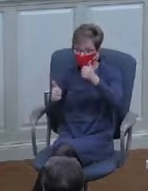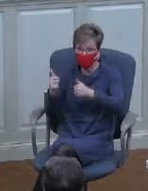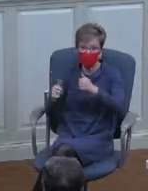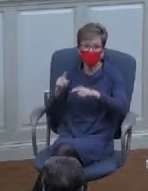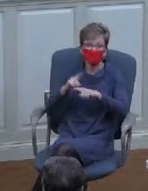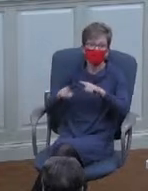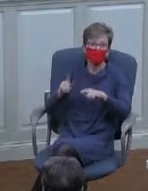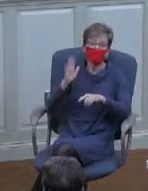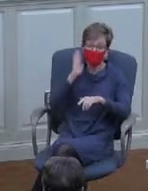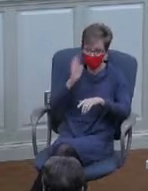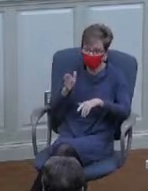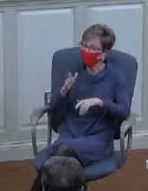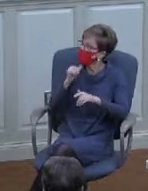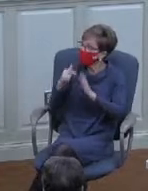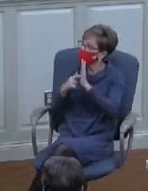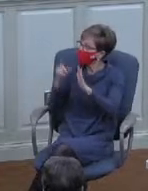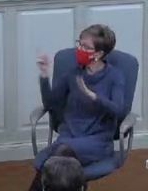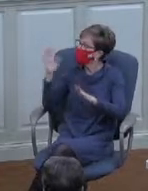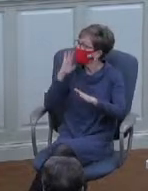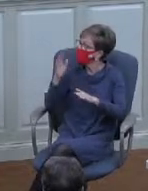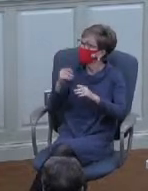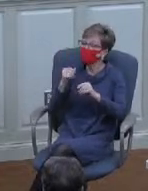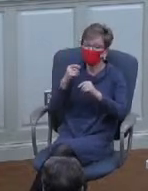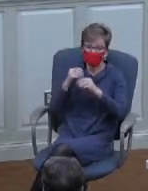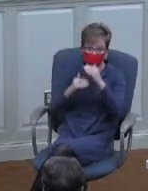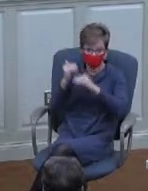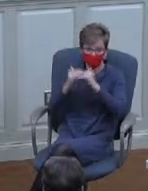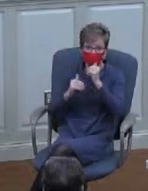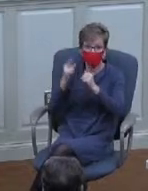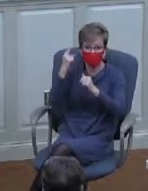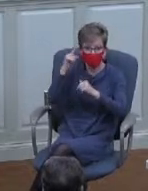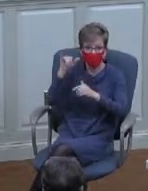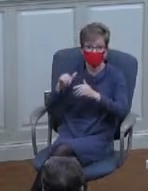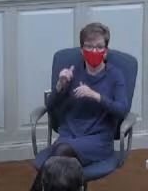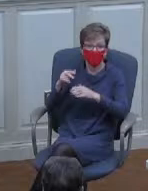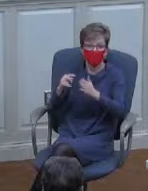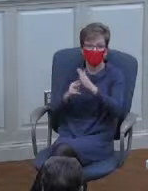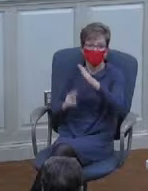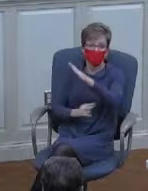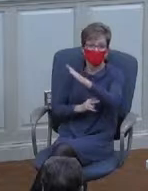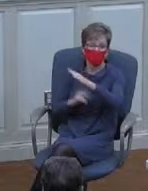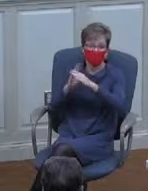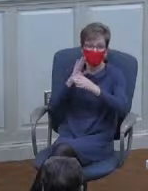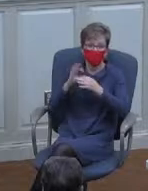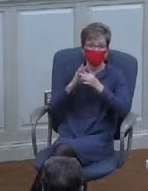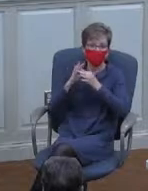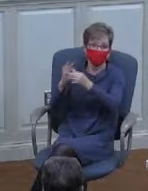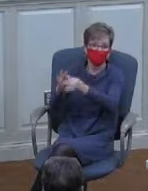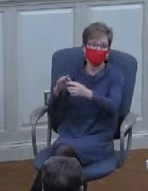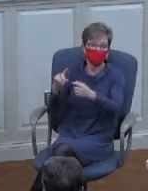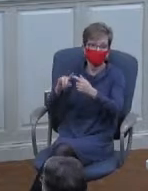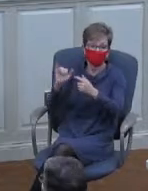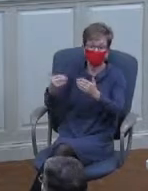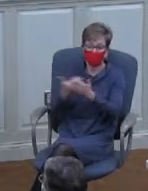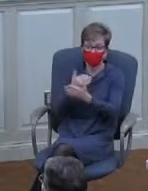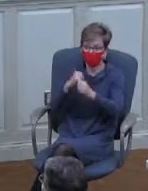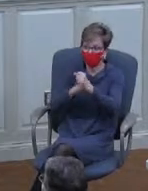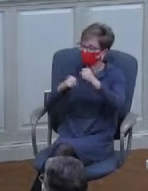they will account for some hangers underneath their structure to allow us to come through at a later date and thread through that new